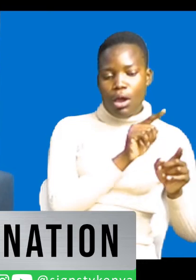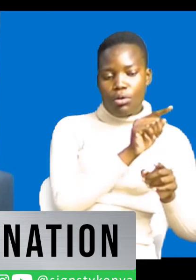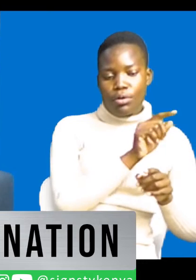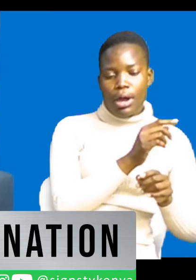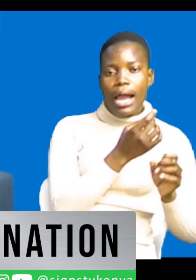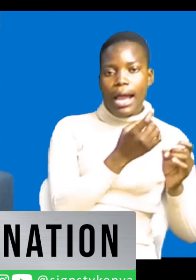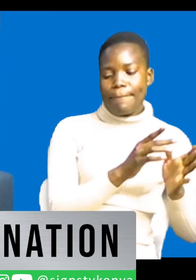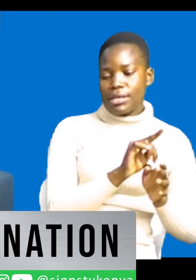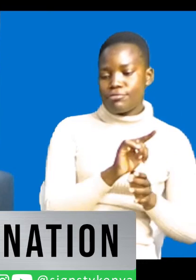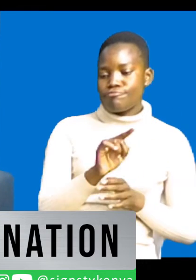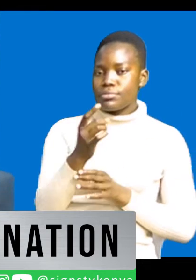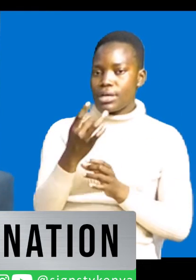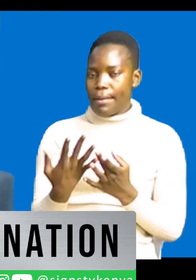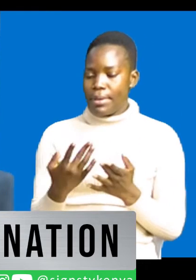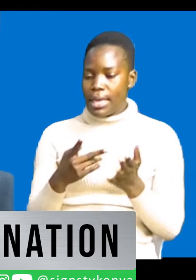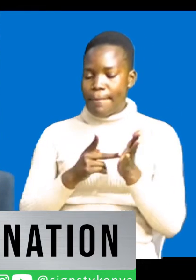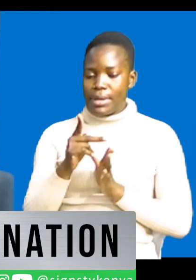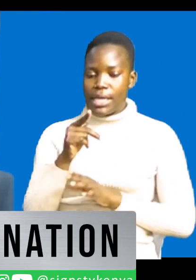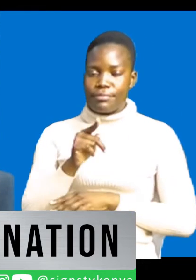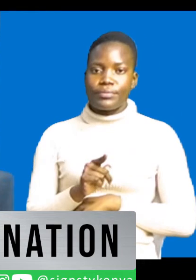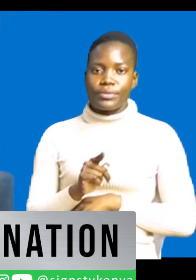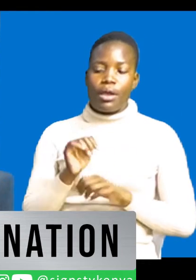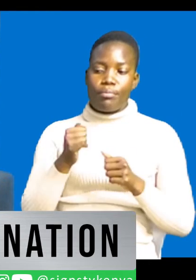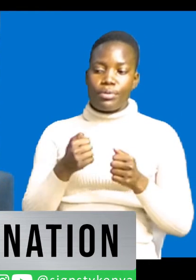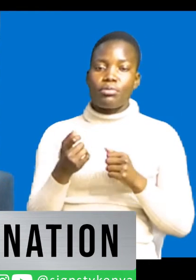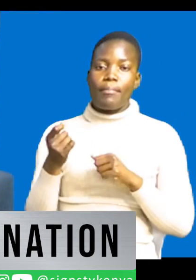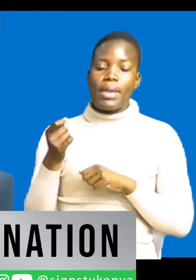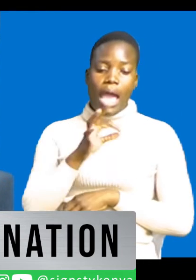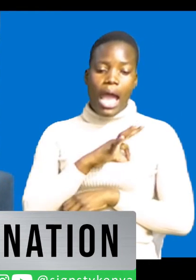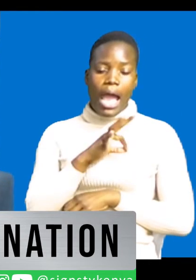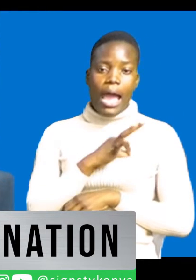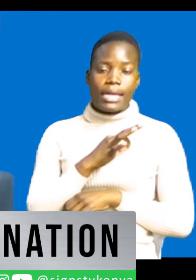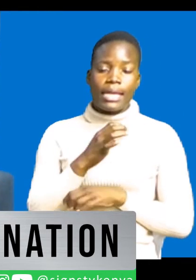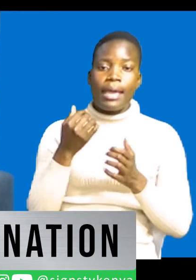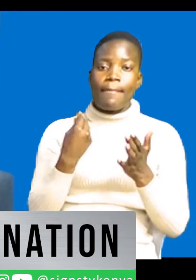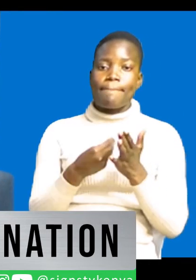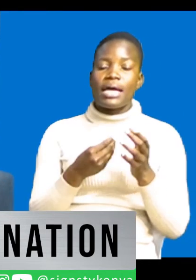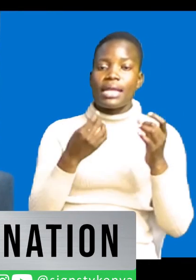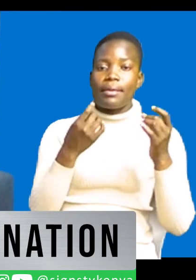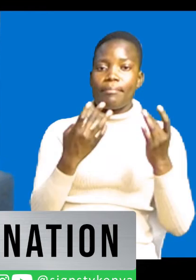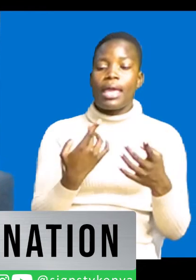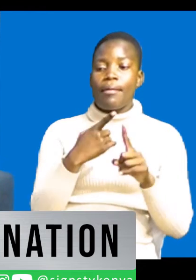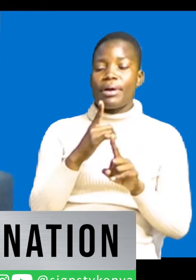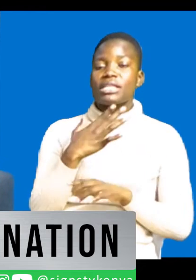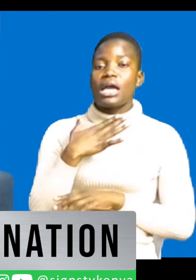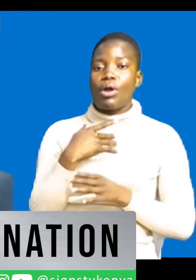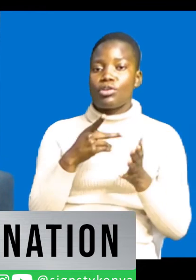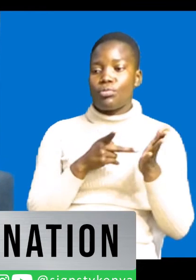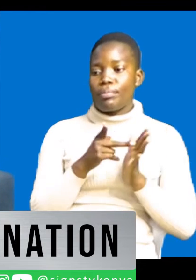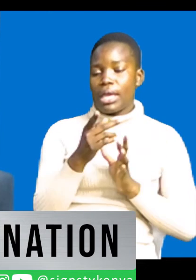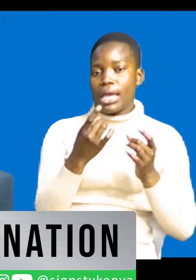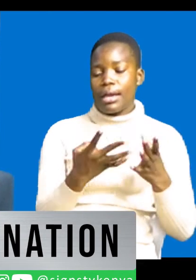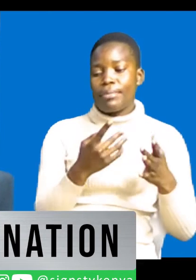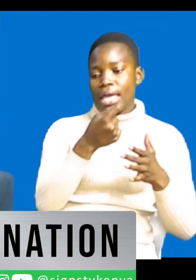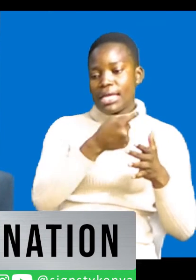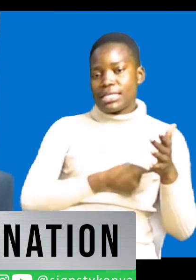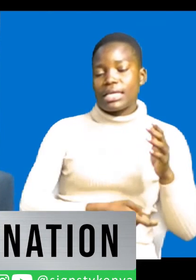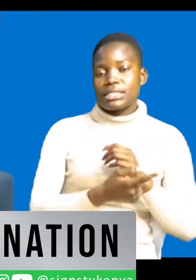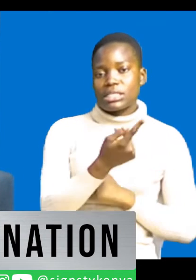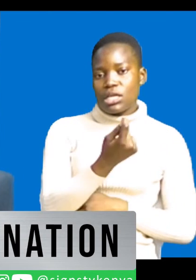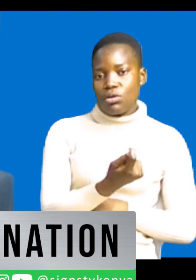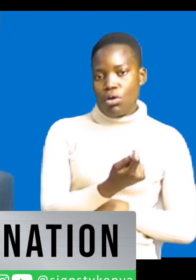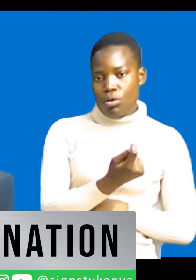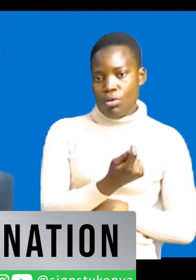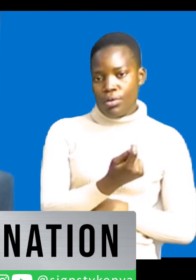this bracket, pay this. But I could be earning millions, but I want to pay like taxed so